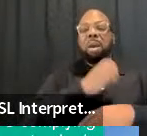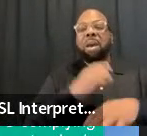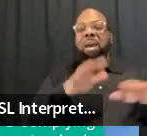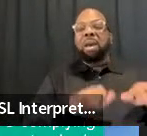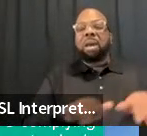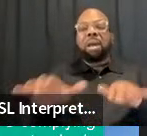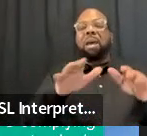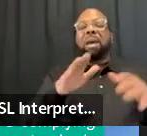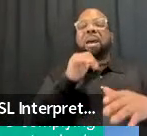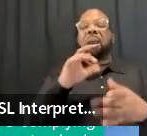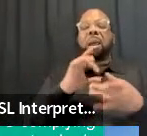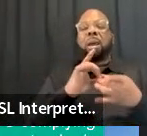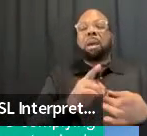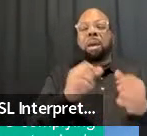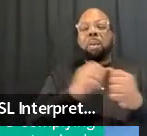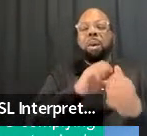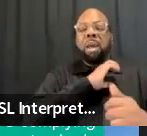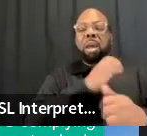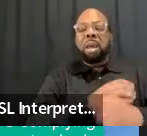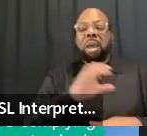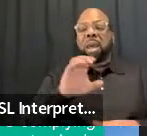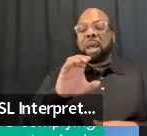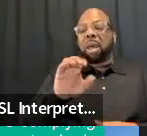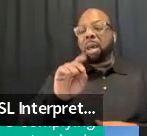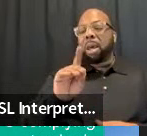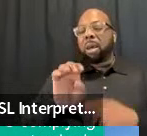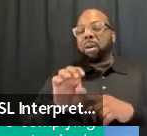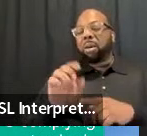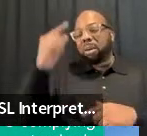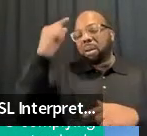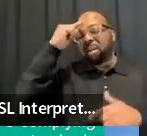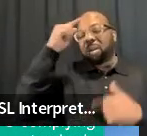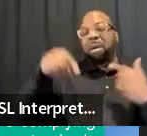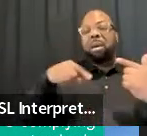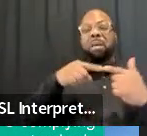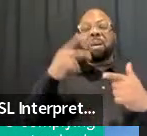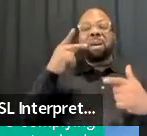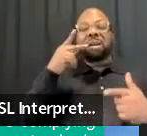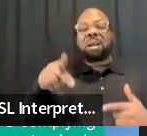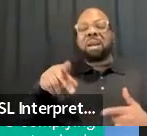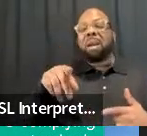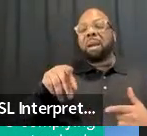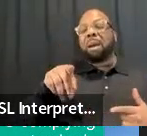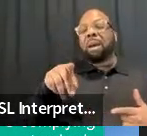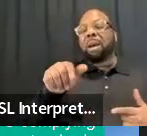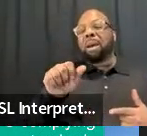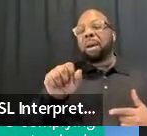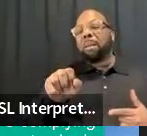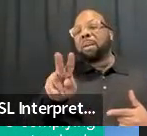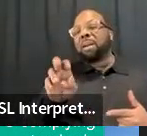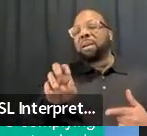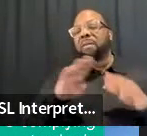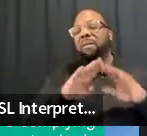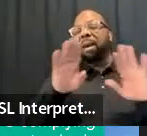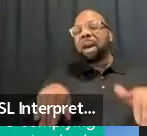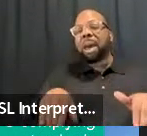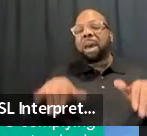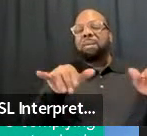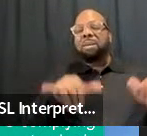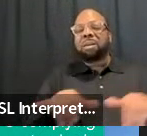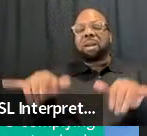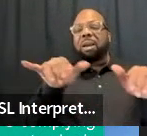of energy code. These are things that we typically think of when we look at passive house style standards.